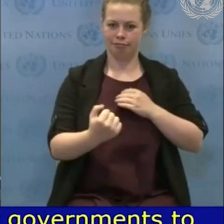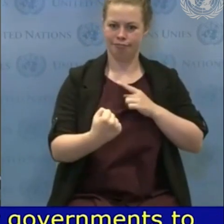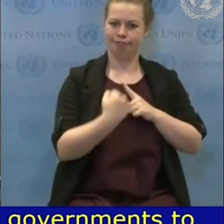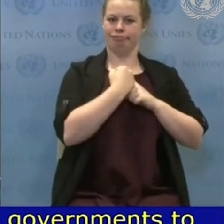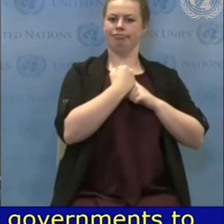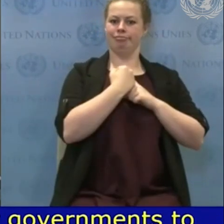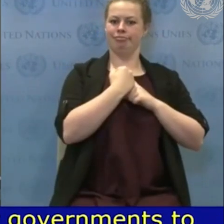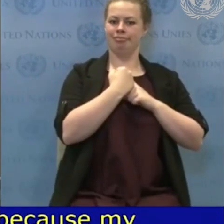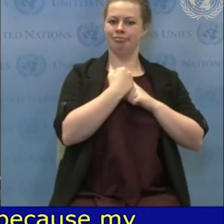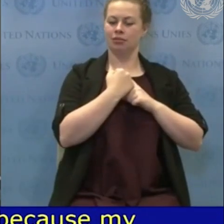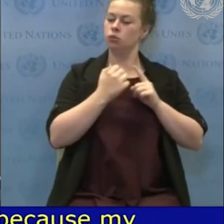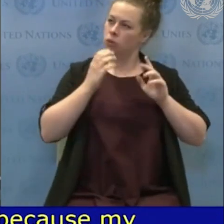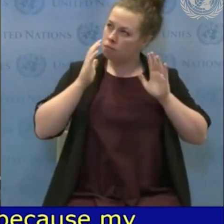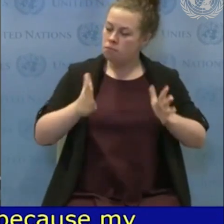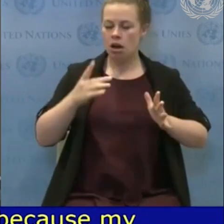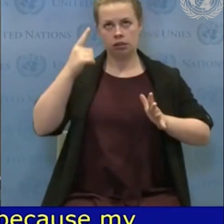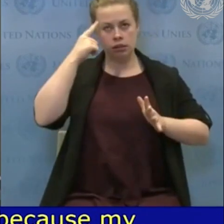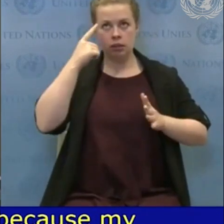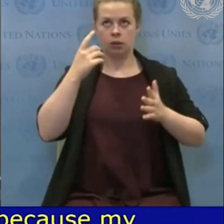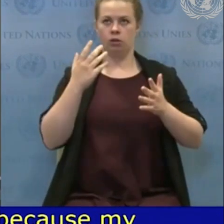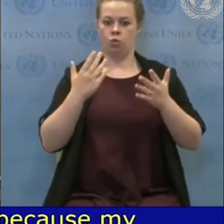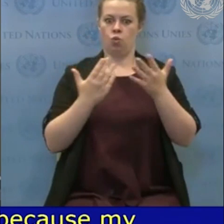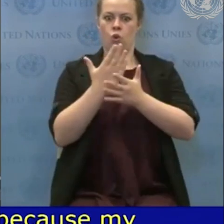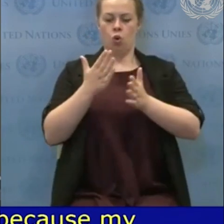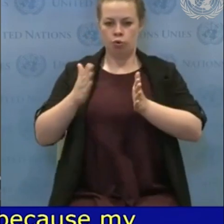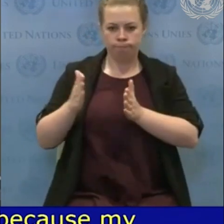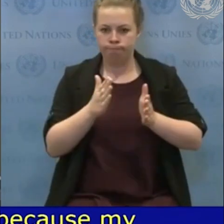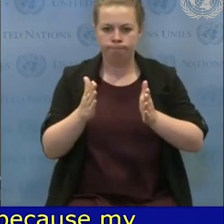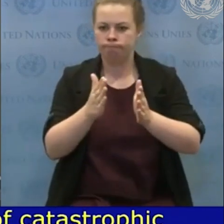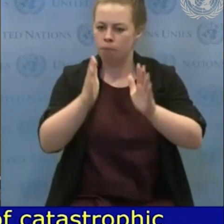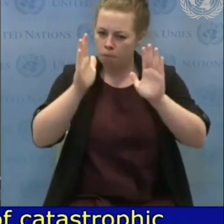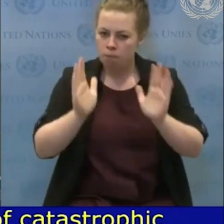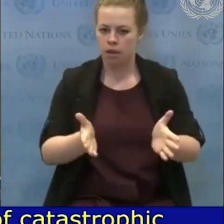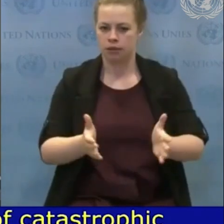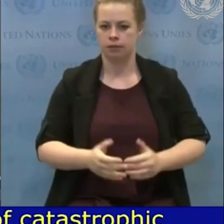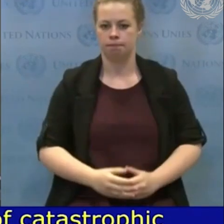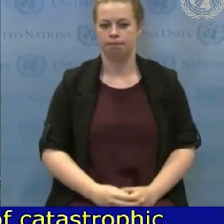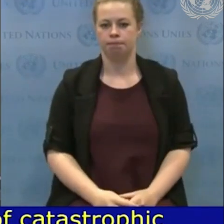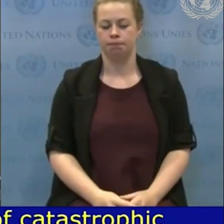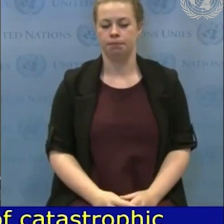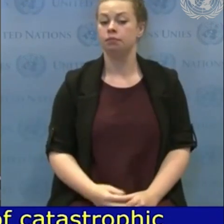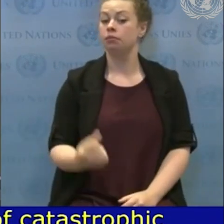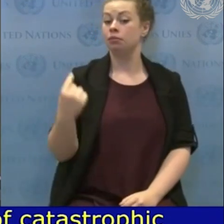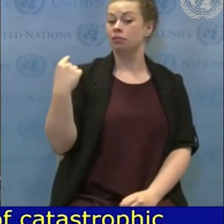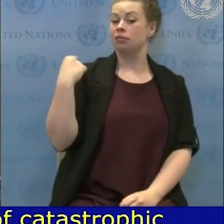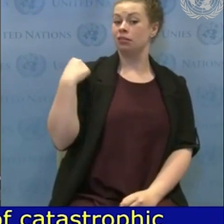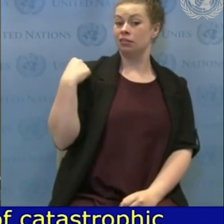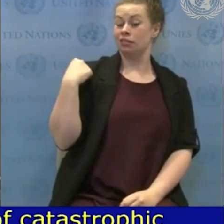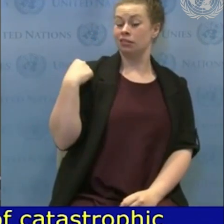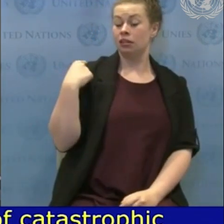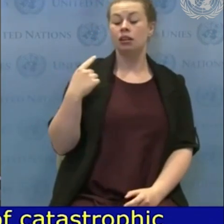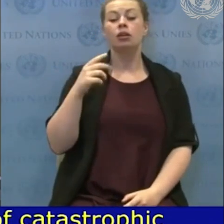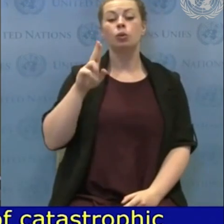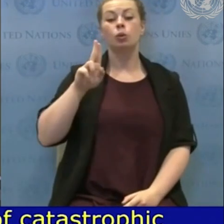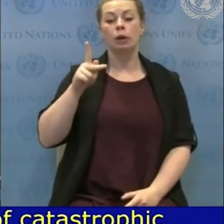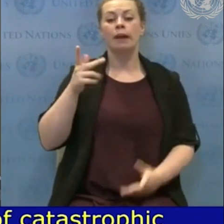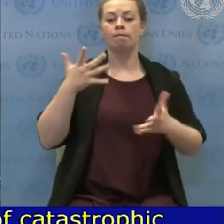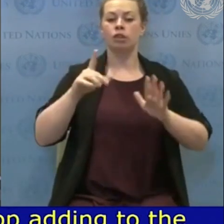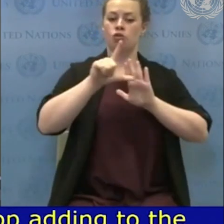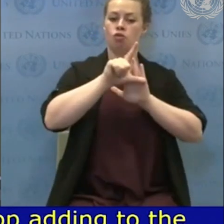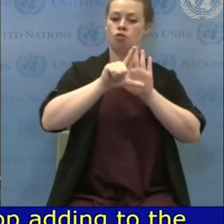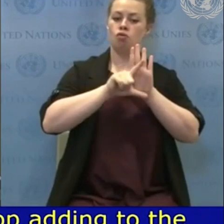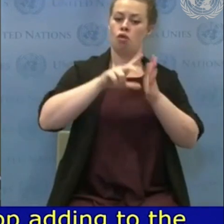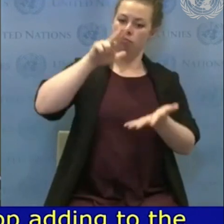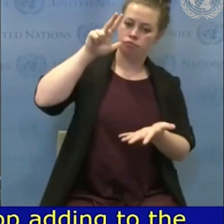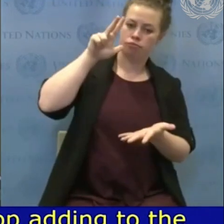set ourselves on a new path. Last month, the UK government committed to a legally binding target to reach net zero